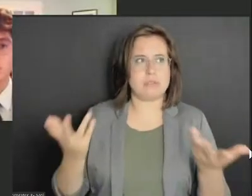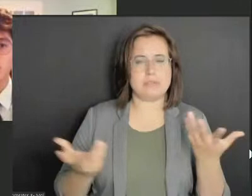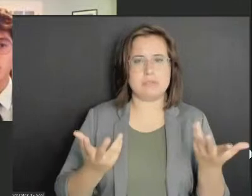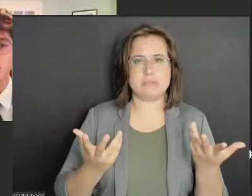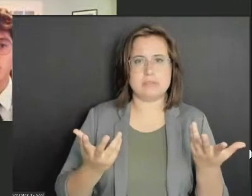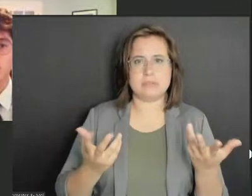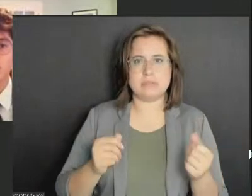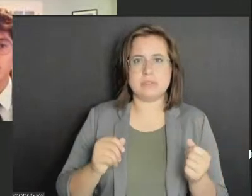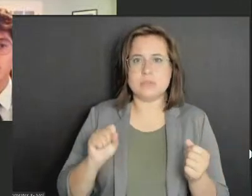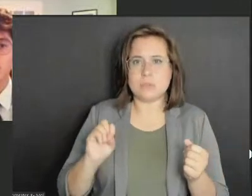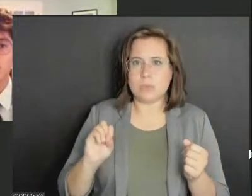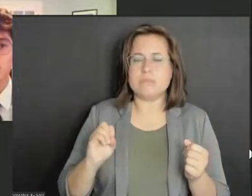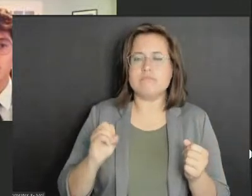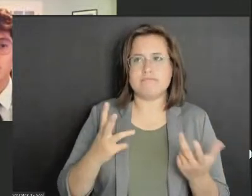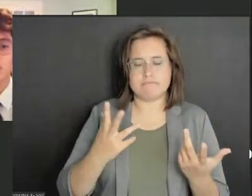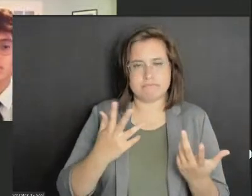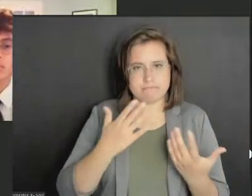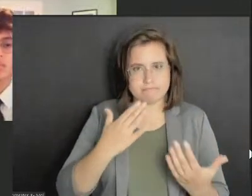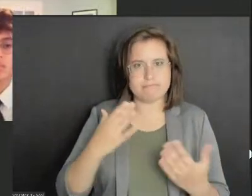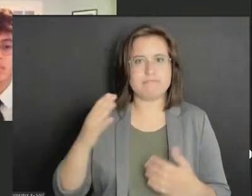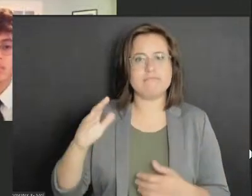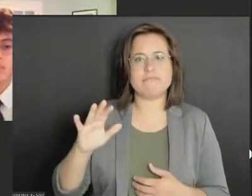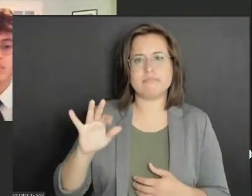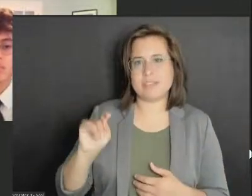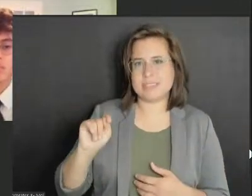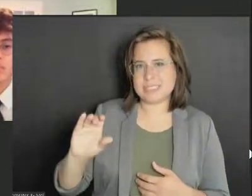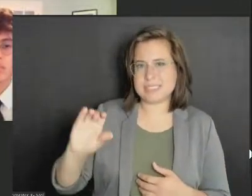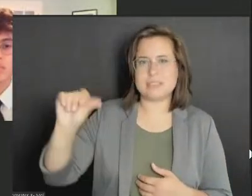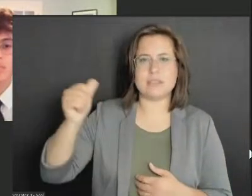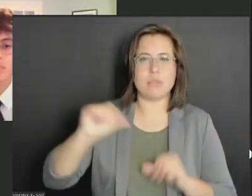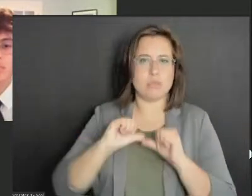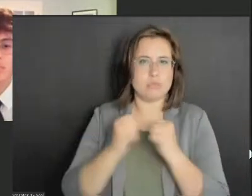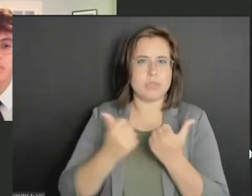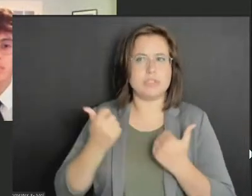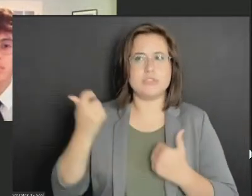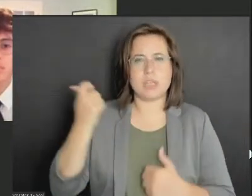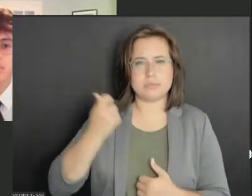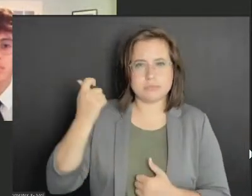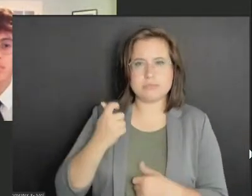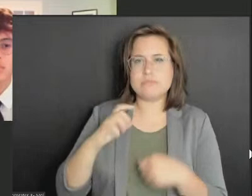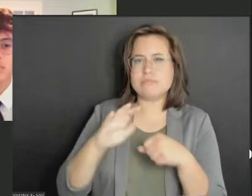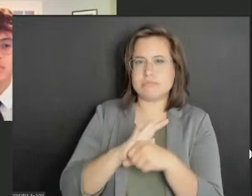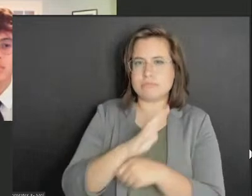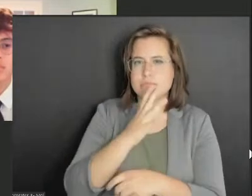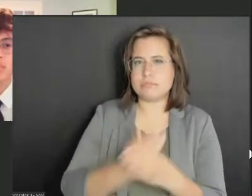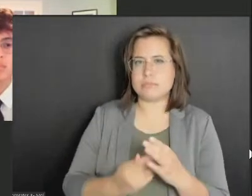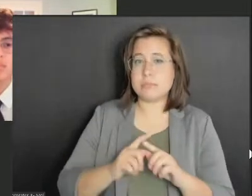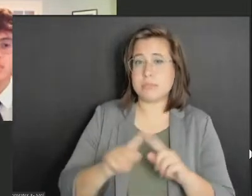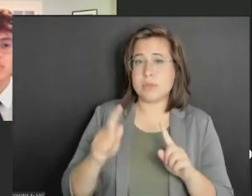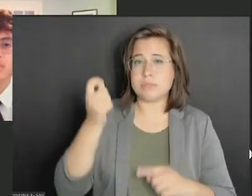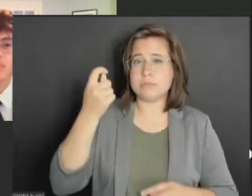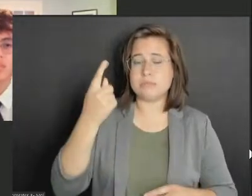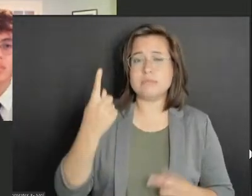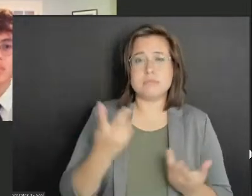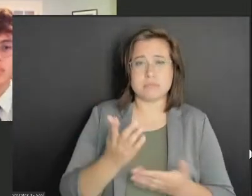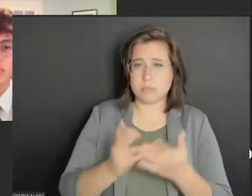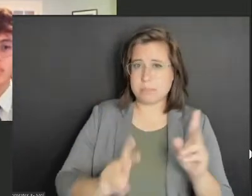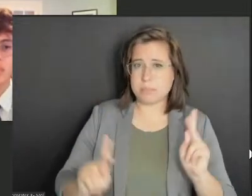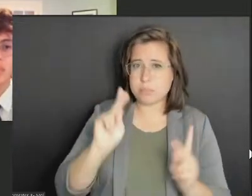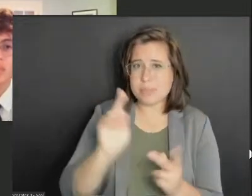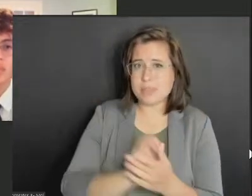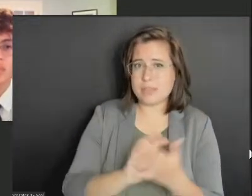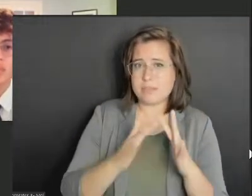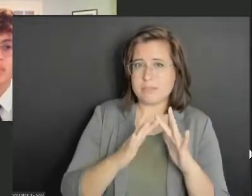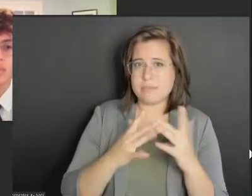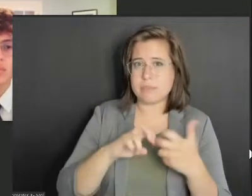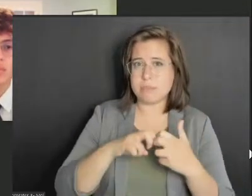we got grants from the FTC and other agencies to help us fill that gap. But I want to make the point that some people believe that the broadband problem is a